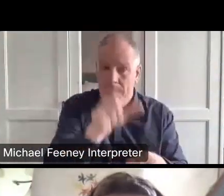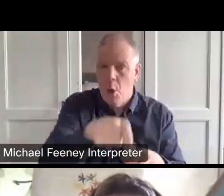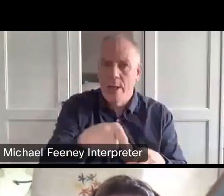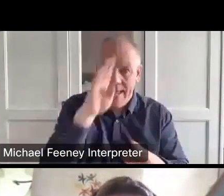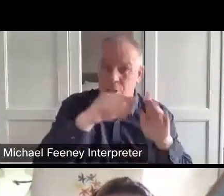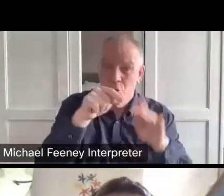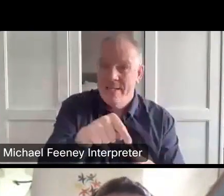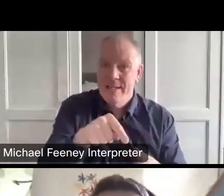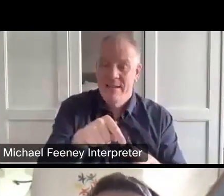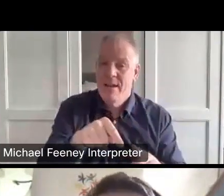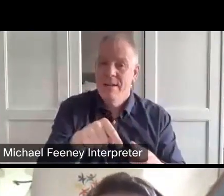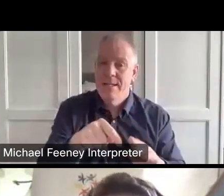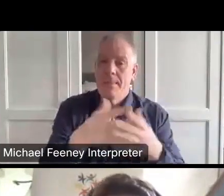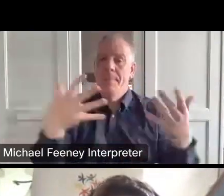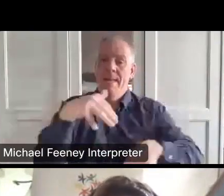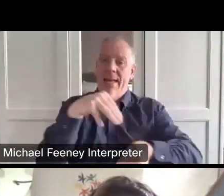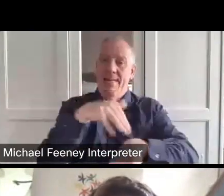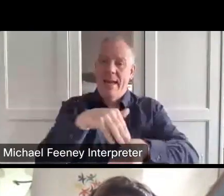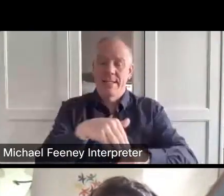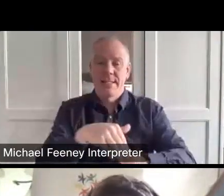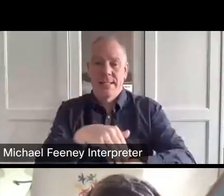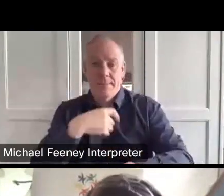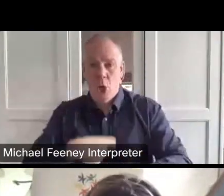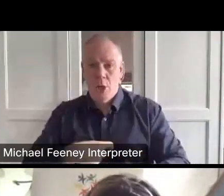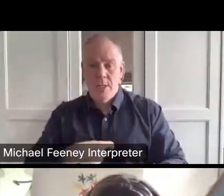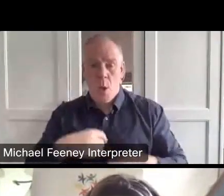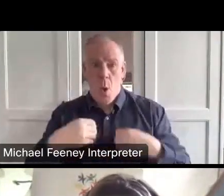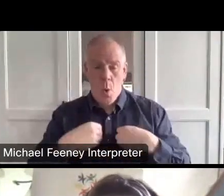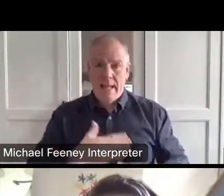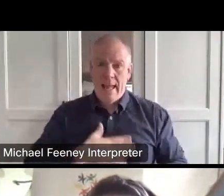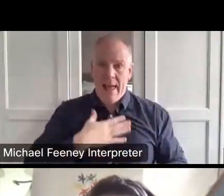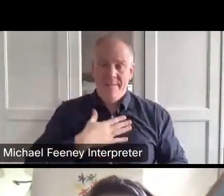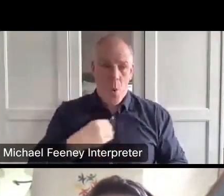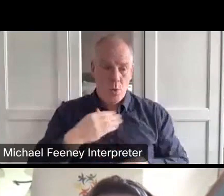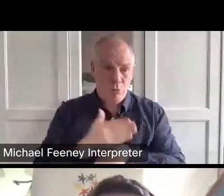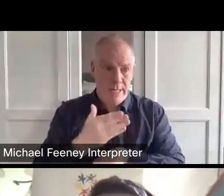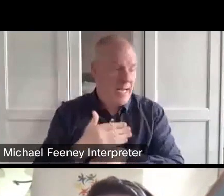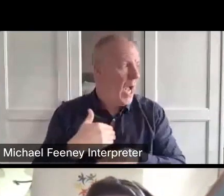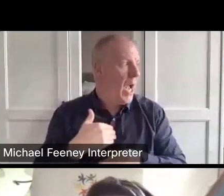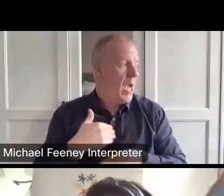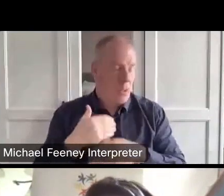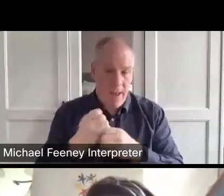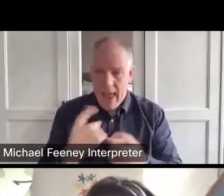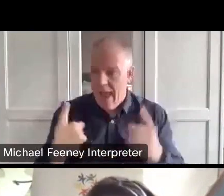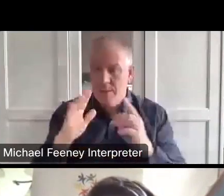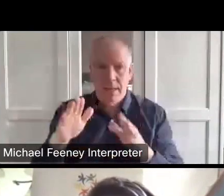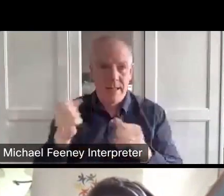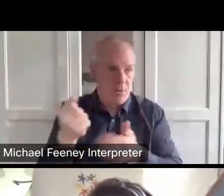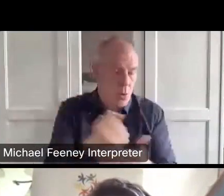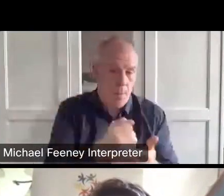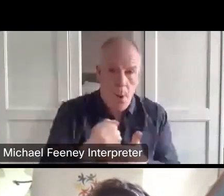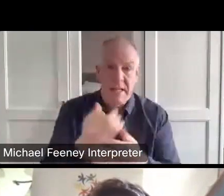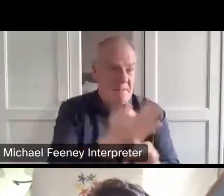a huge wound on the person, a huge assault on their own life and their own career. So everybody has to be supported, like the